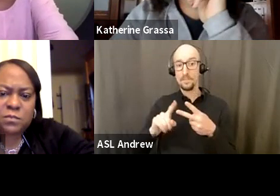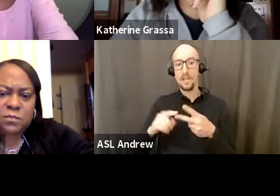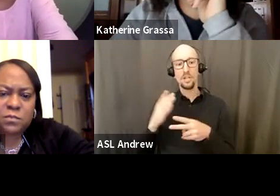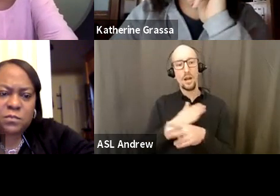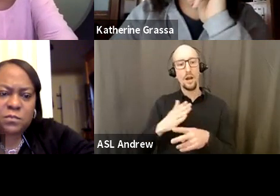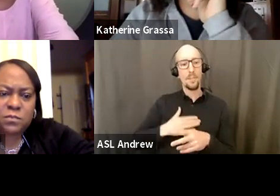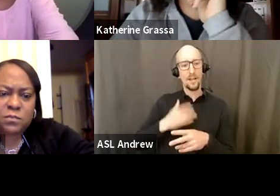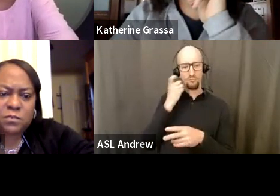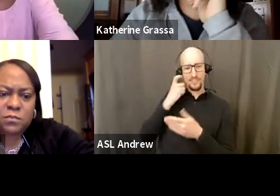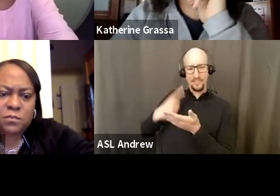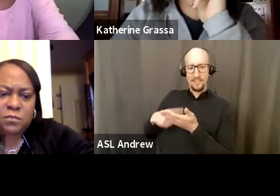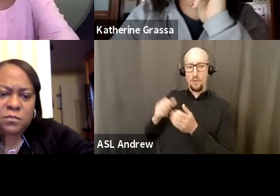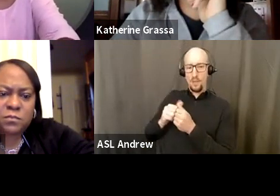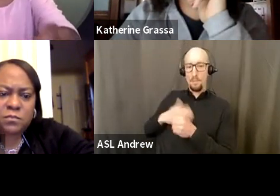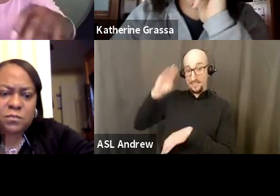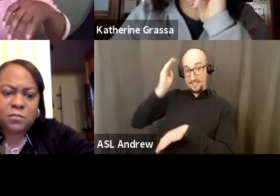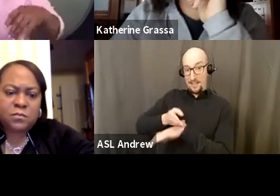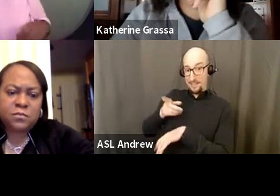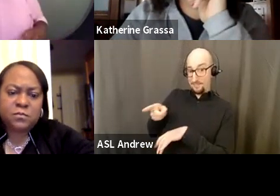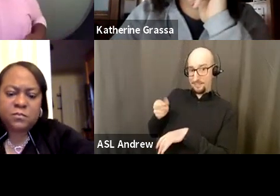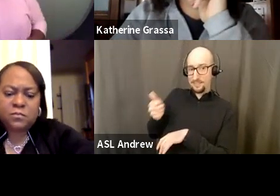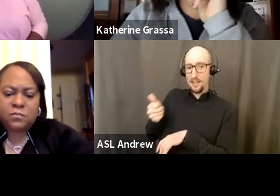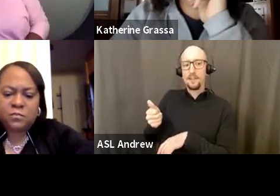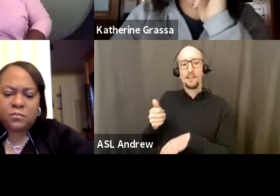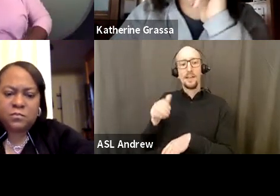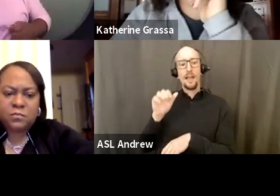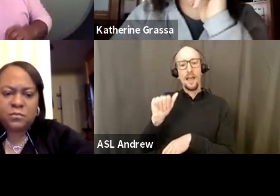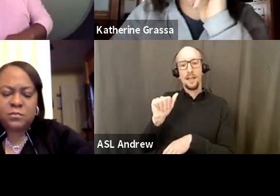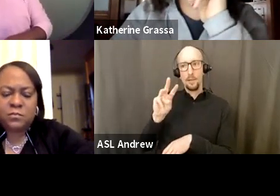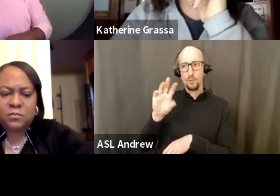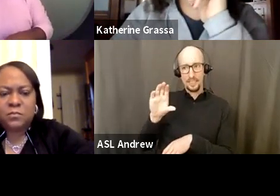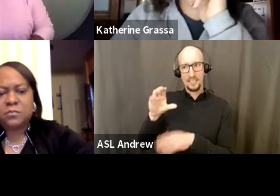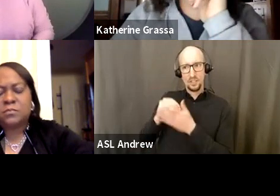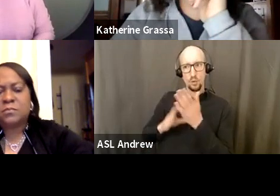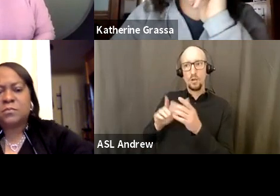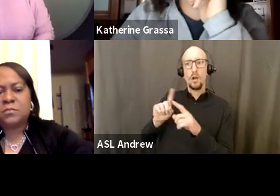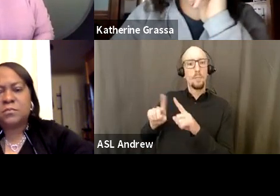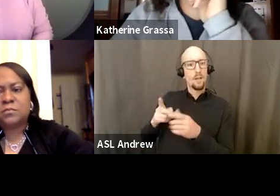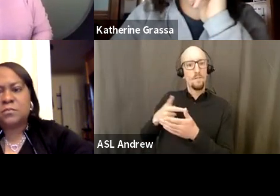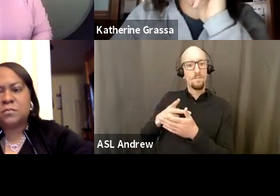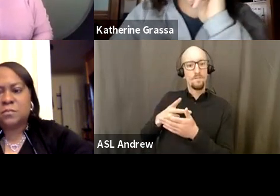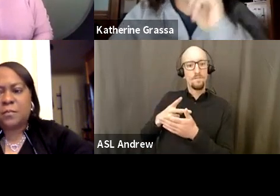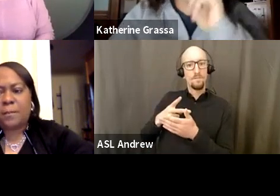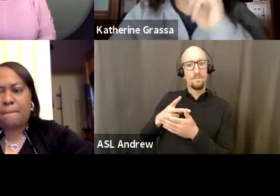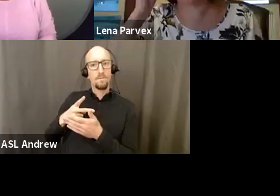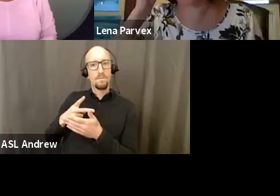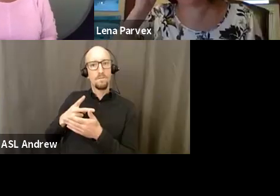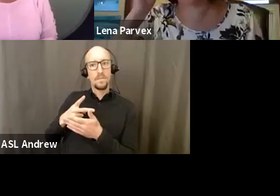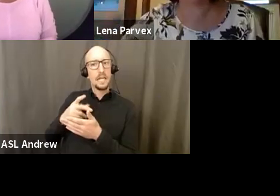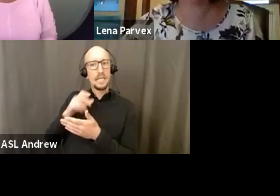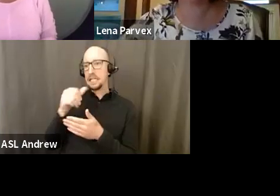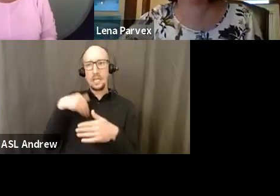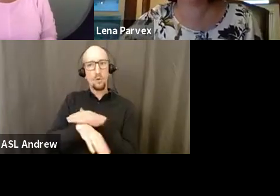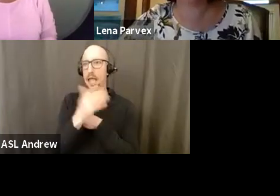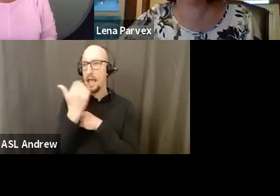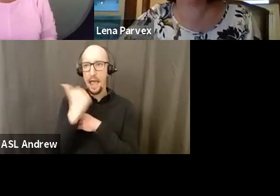recent conversation with my son, who is an AWC student but failed in getting into any of